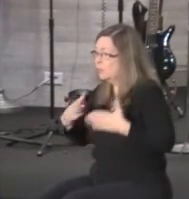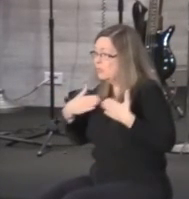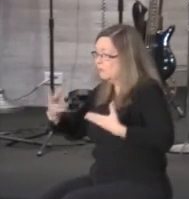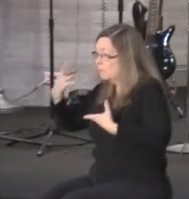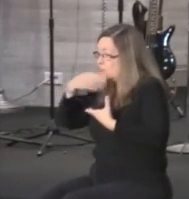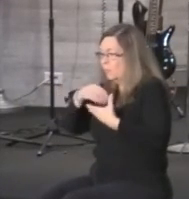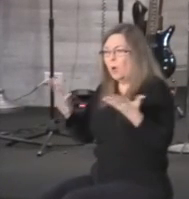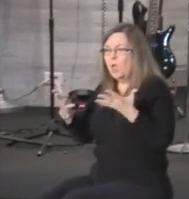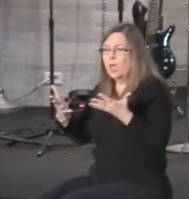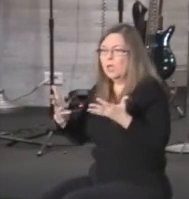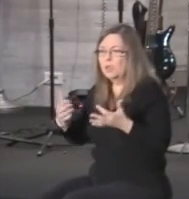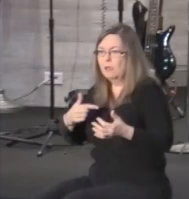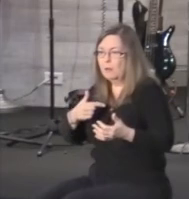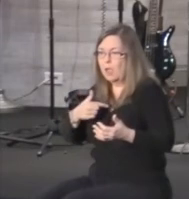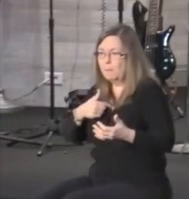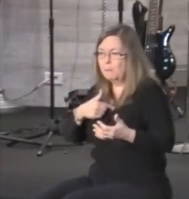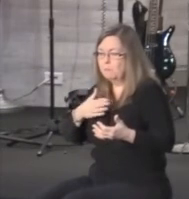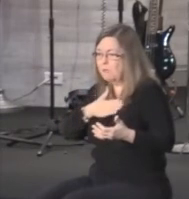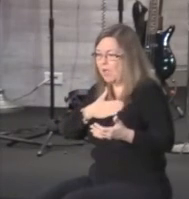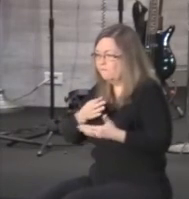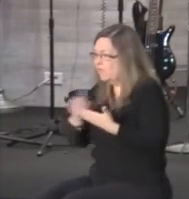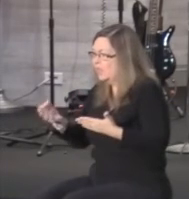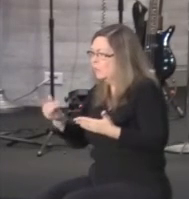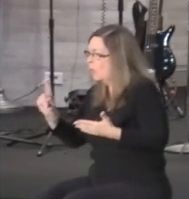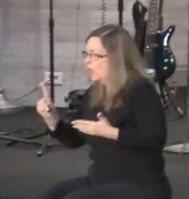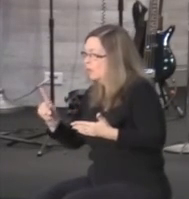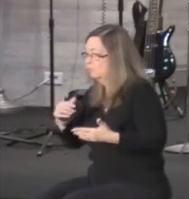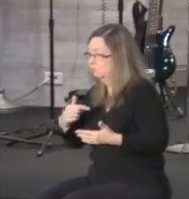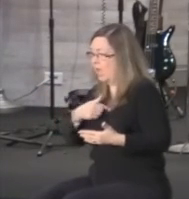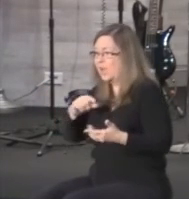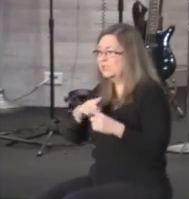in? Where am I failing? How can I be different?